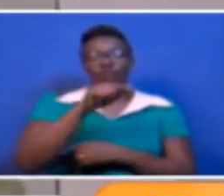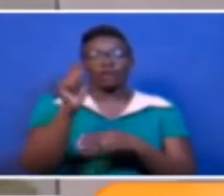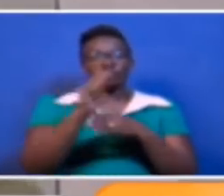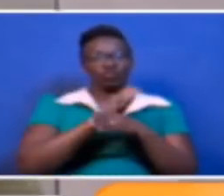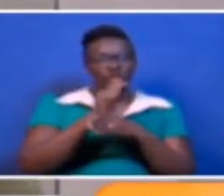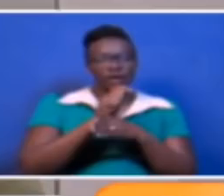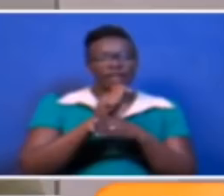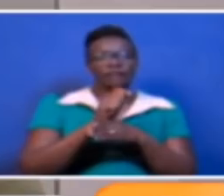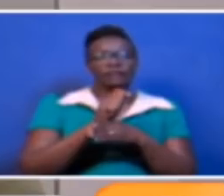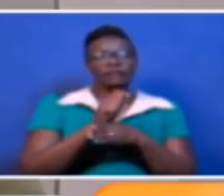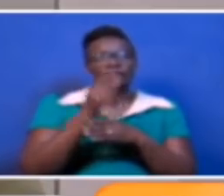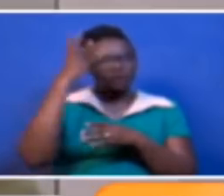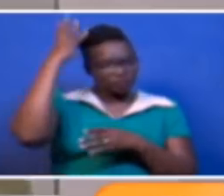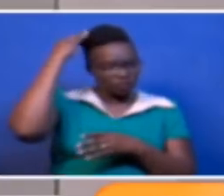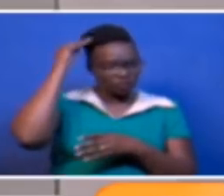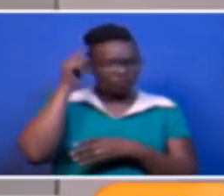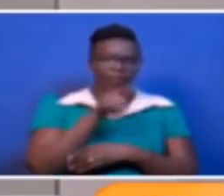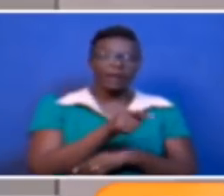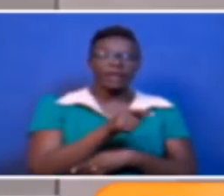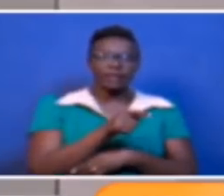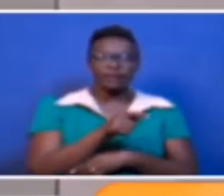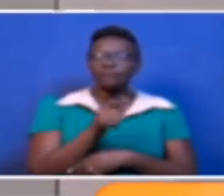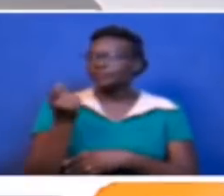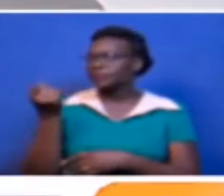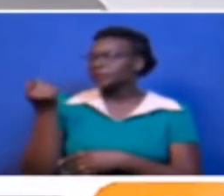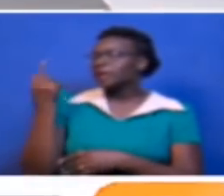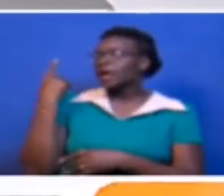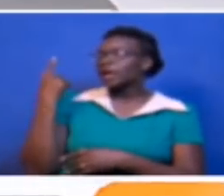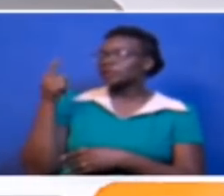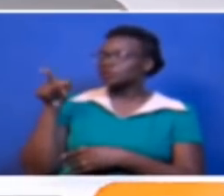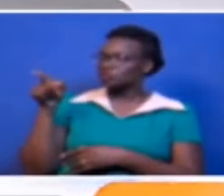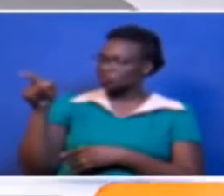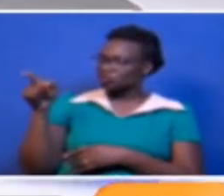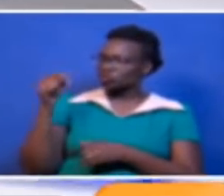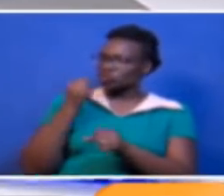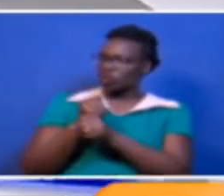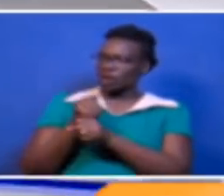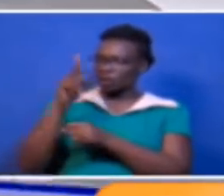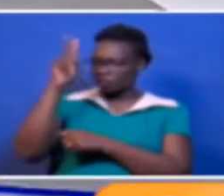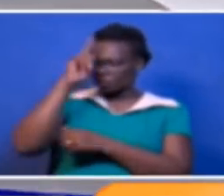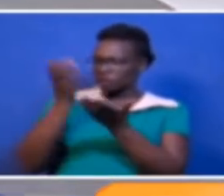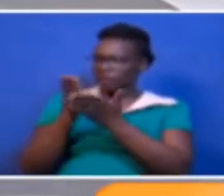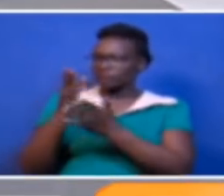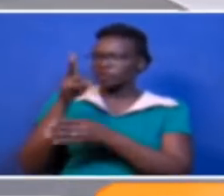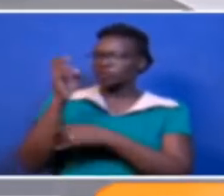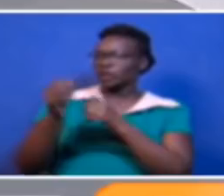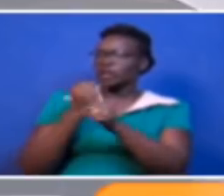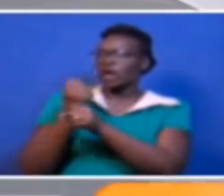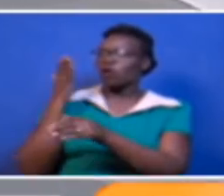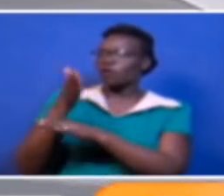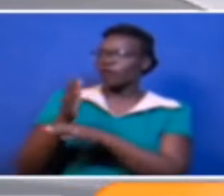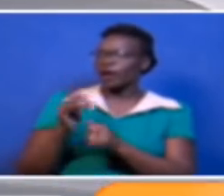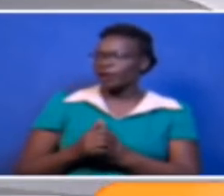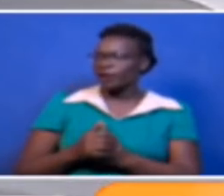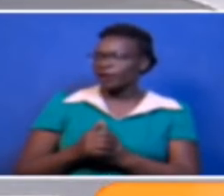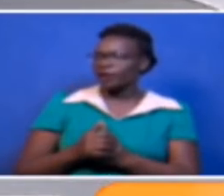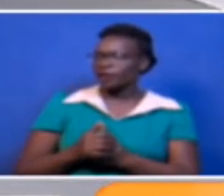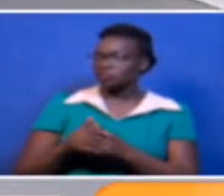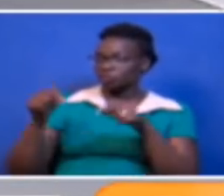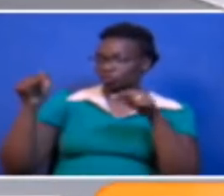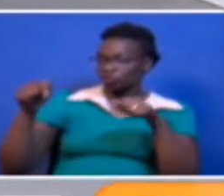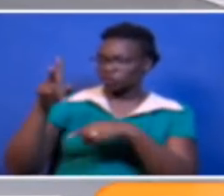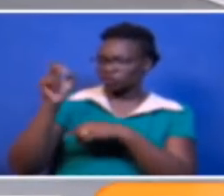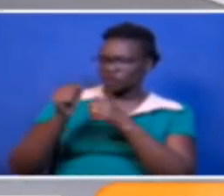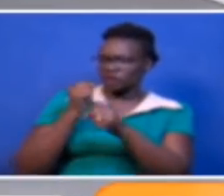in Mogadishu. In Somalia. Okay. Yes. Okay. Understood. So you've been in the police service for more than 20 years. You know, today, 20